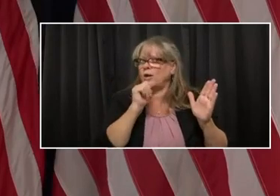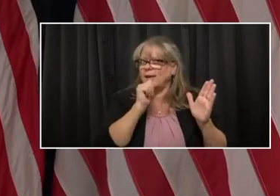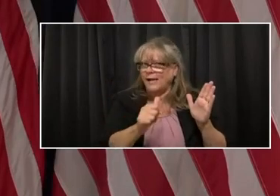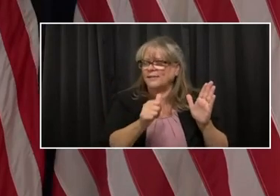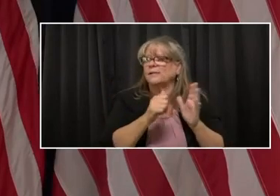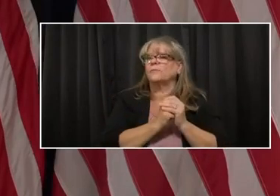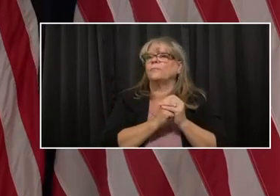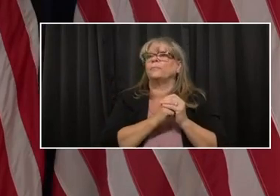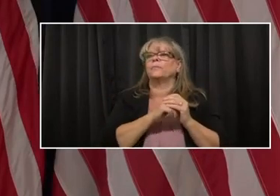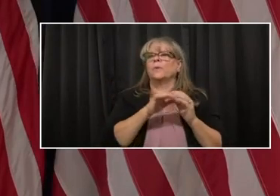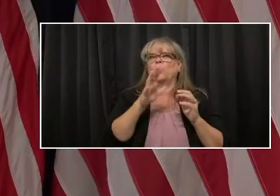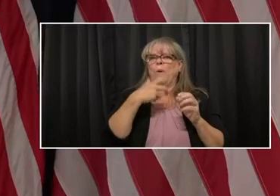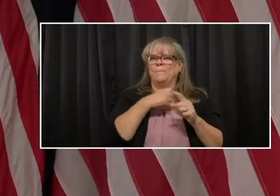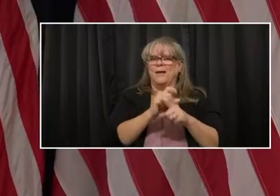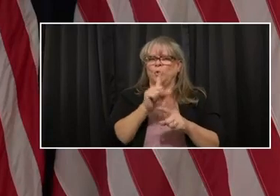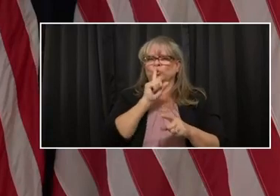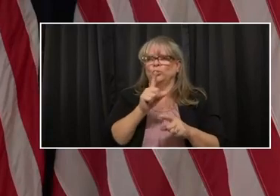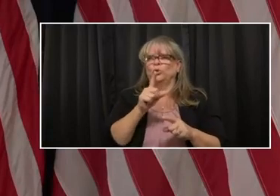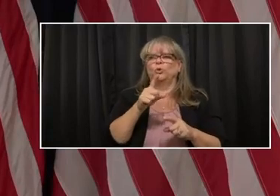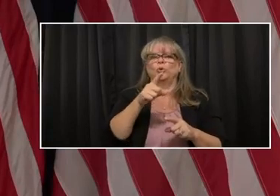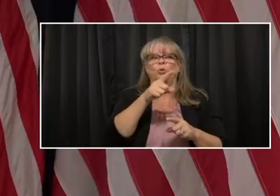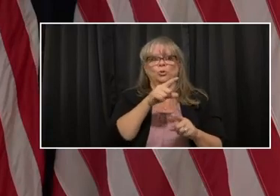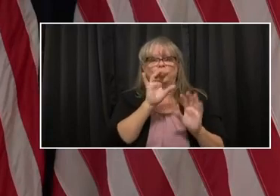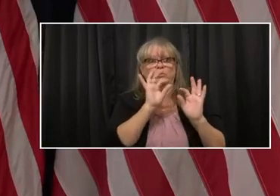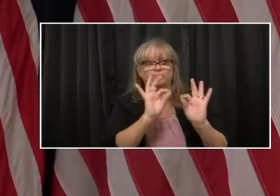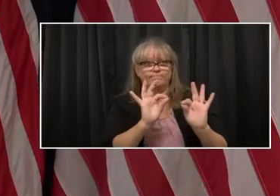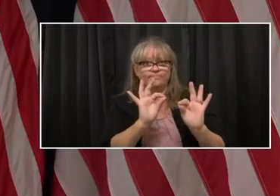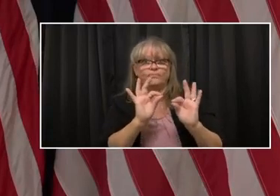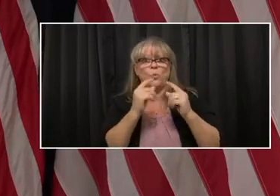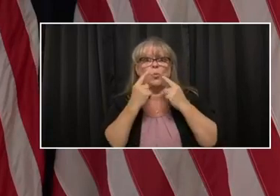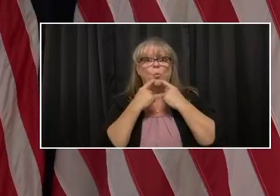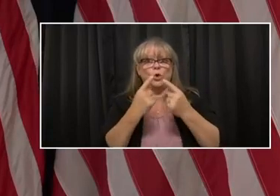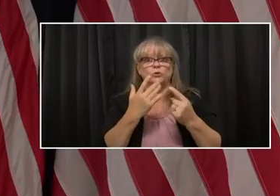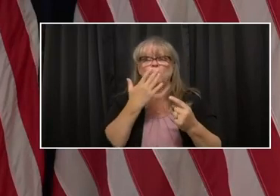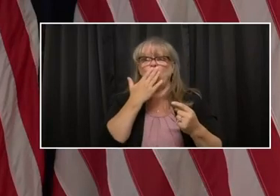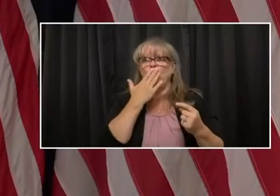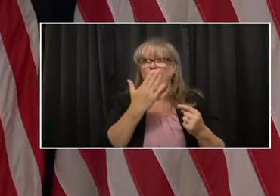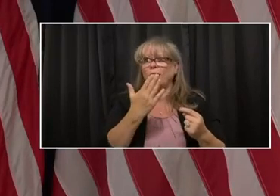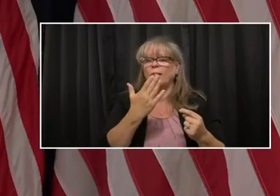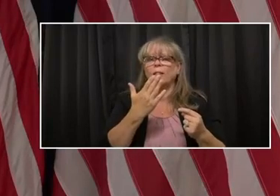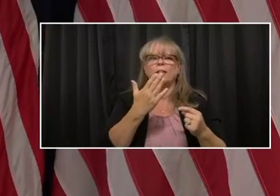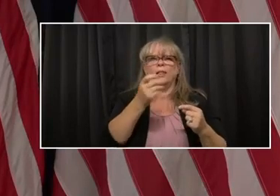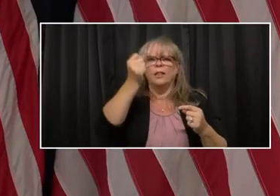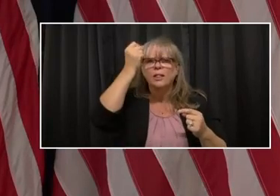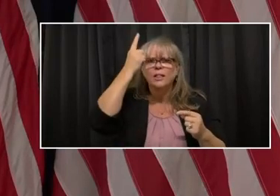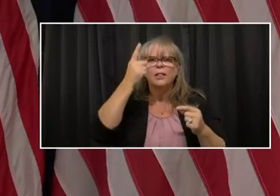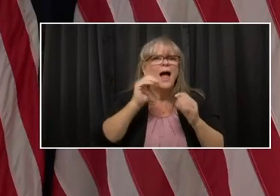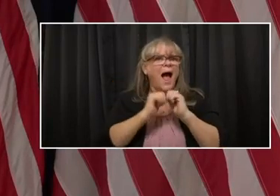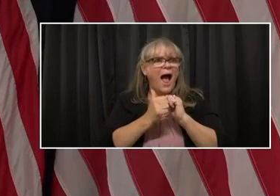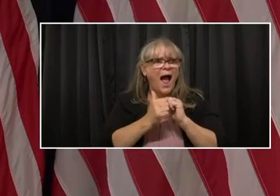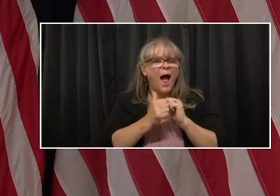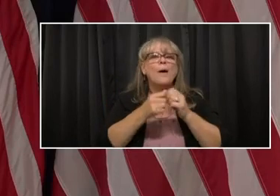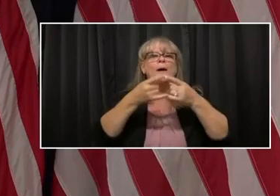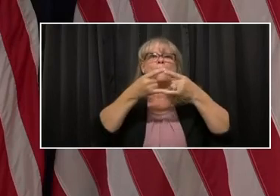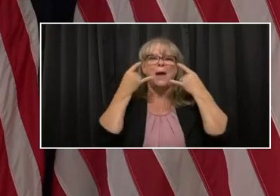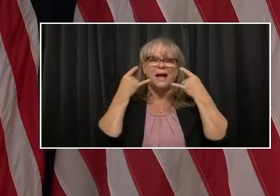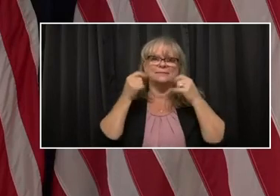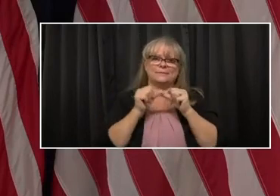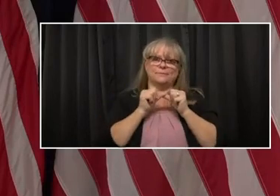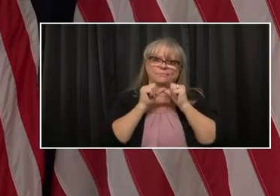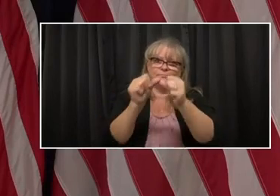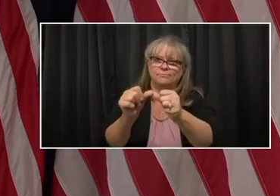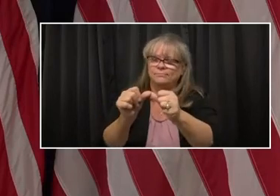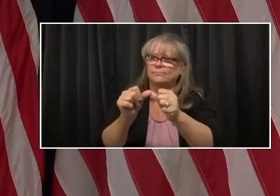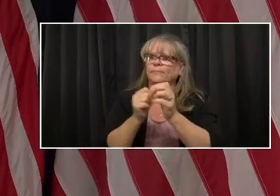mask wearing's working, folks, right? It's extremely unlikely that it's a coincidence that really a couple weeks after the mask